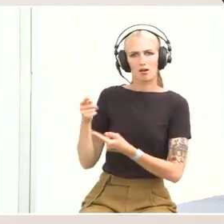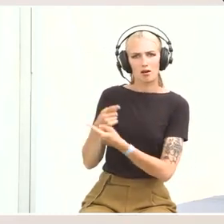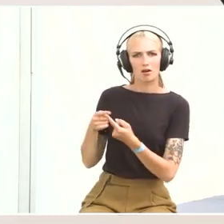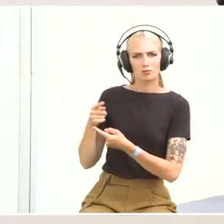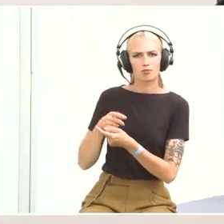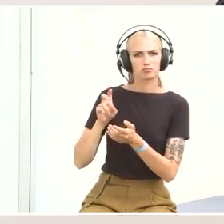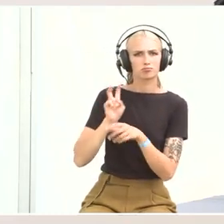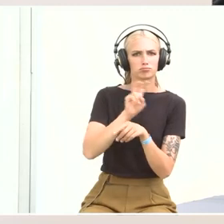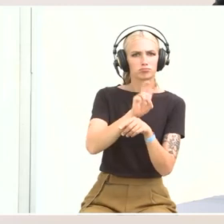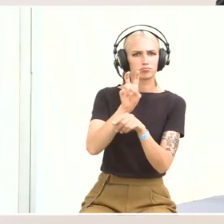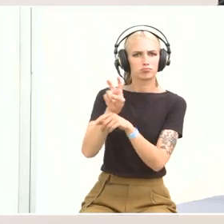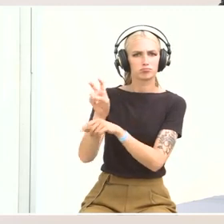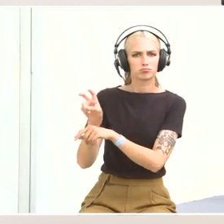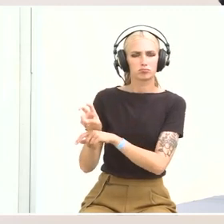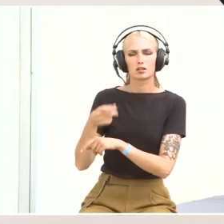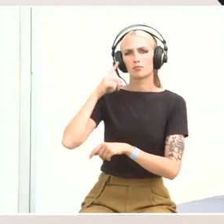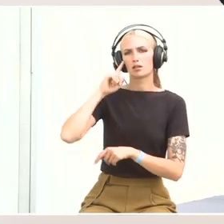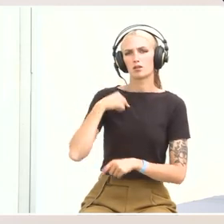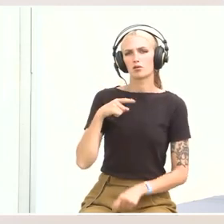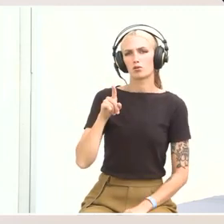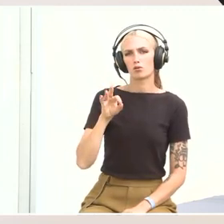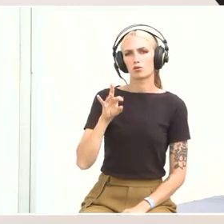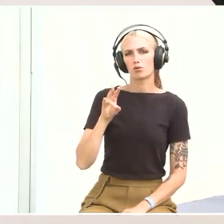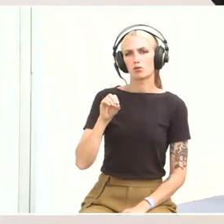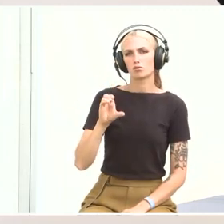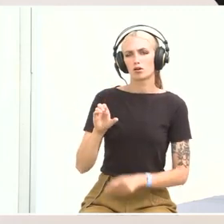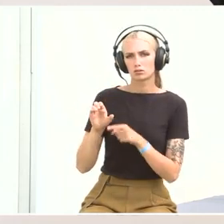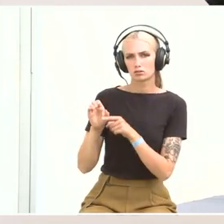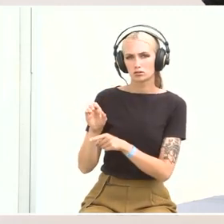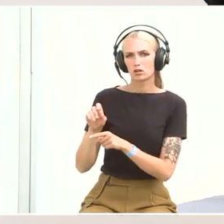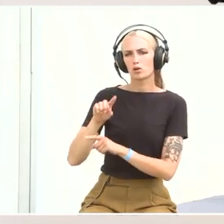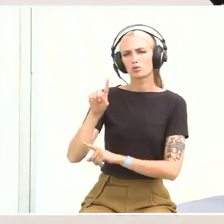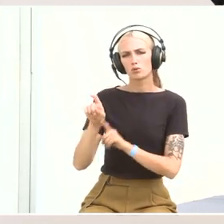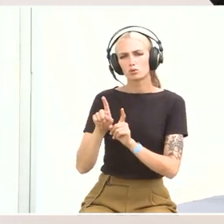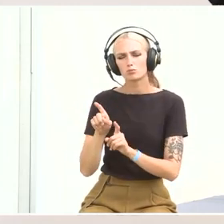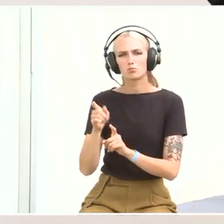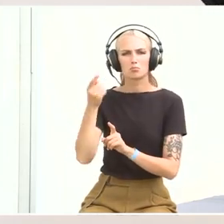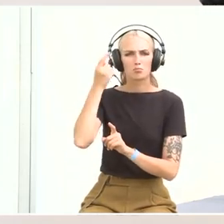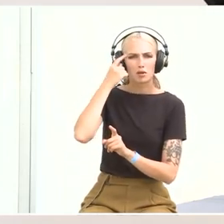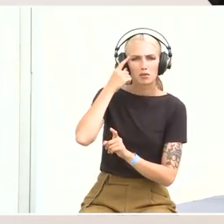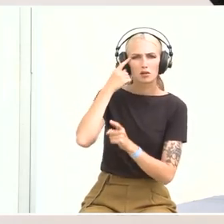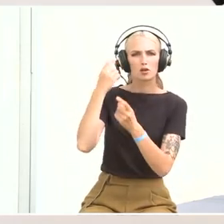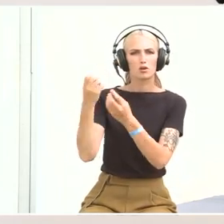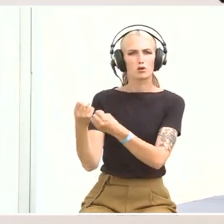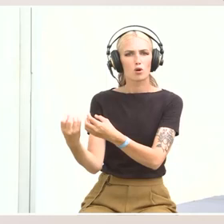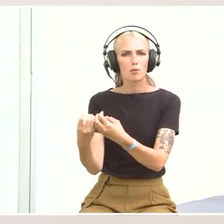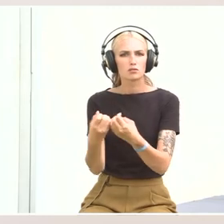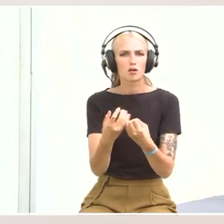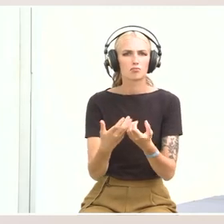that Jonas is bringing questions, thoughts, comments from some of the